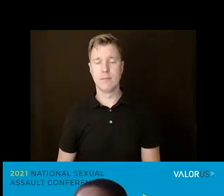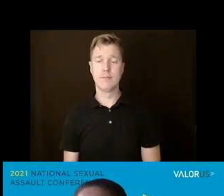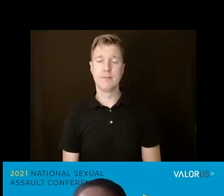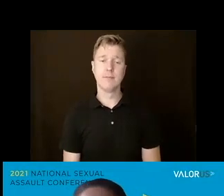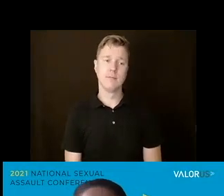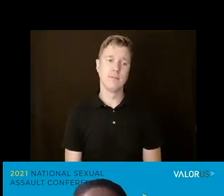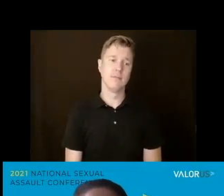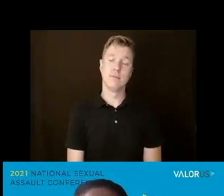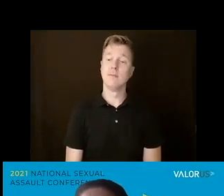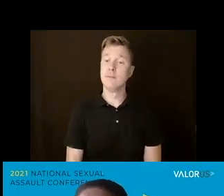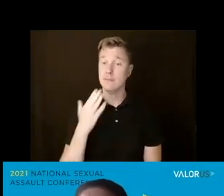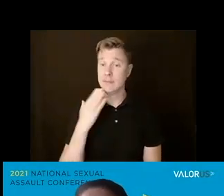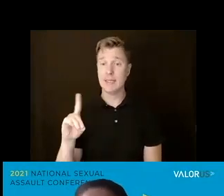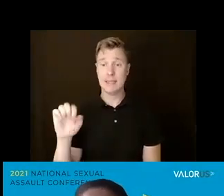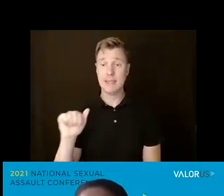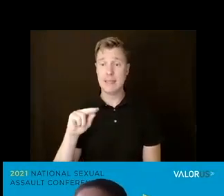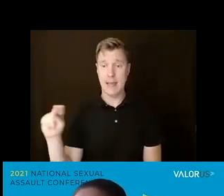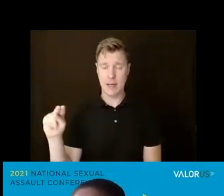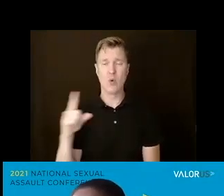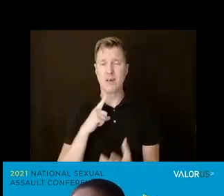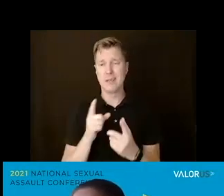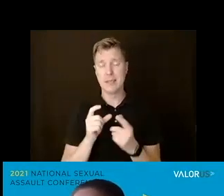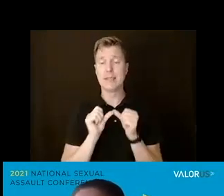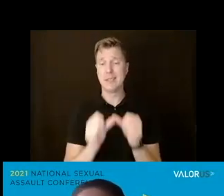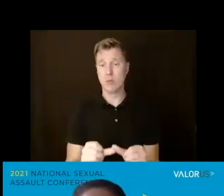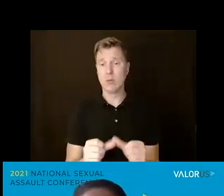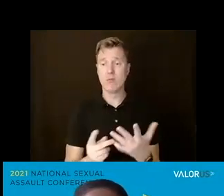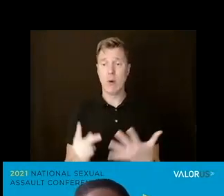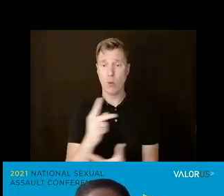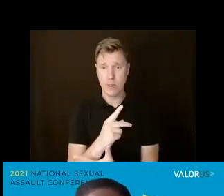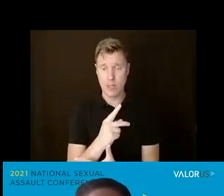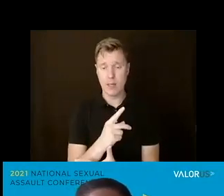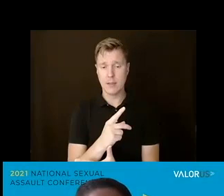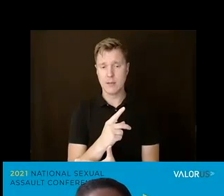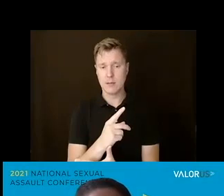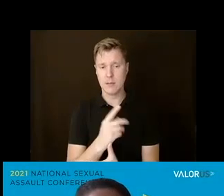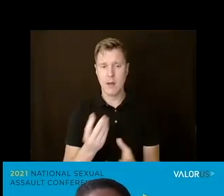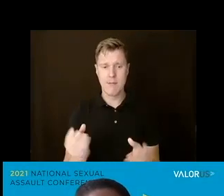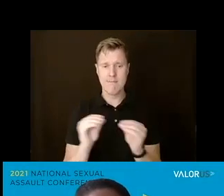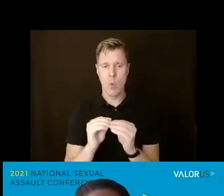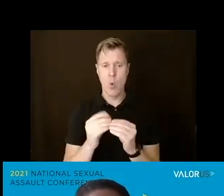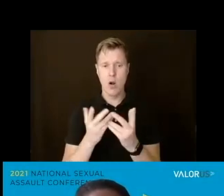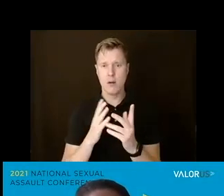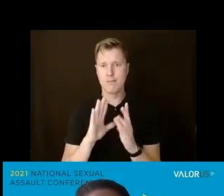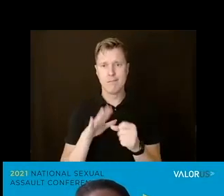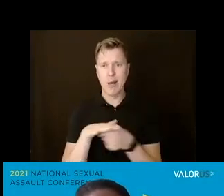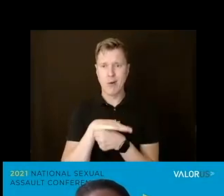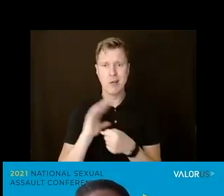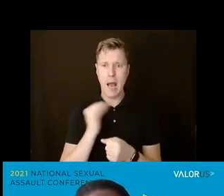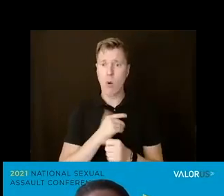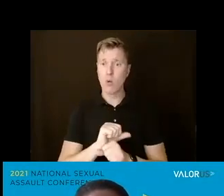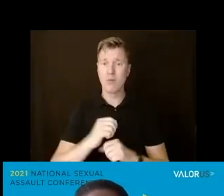Thanks, Diane. So we're continuing to prioritize, more areas of our work that we haven't totally figured